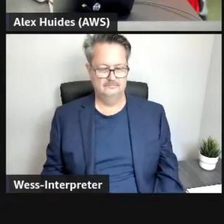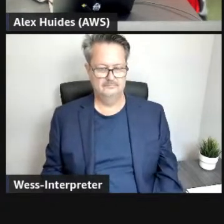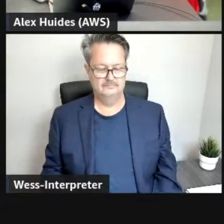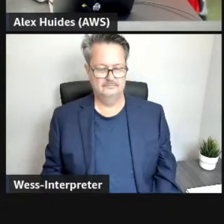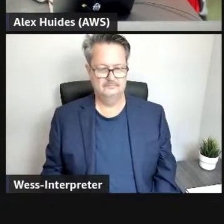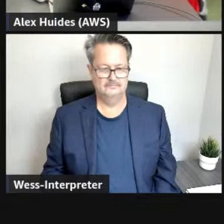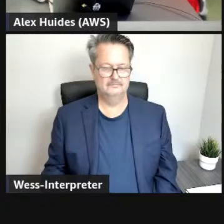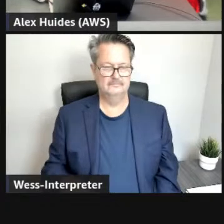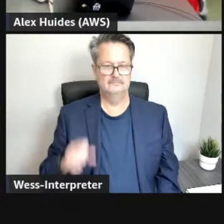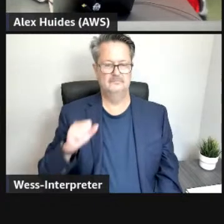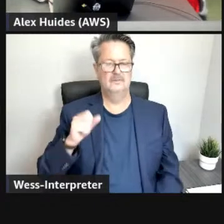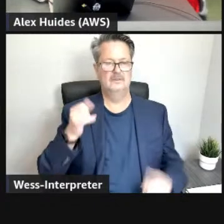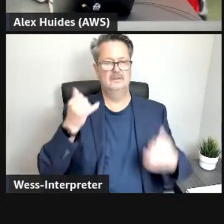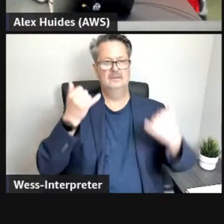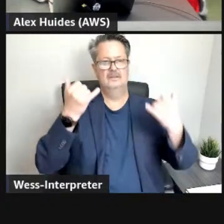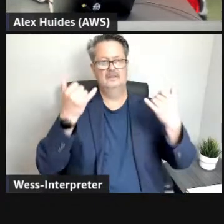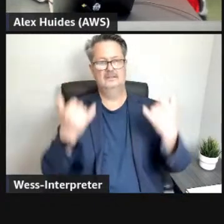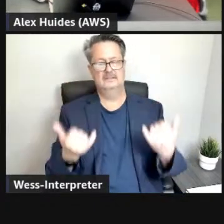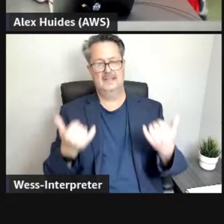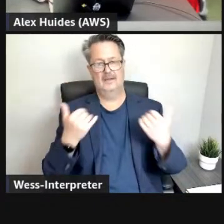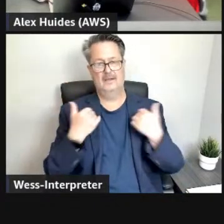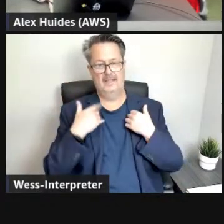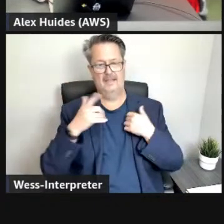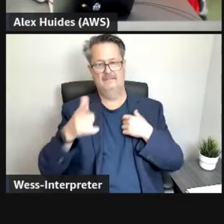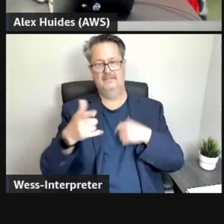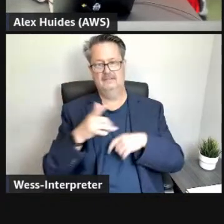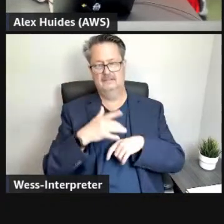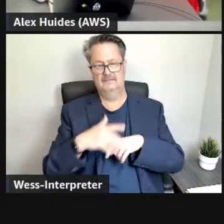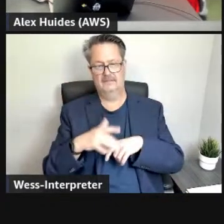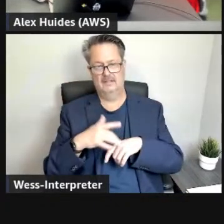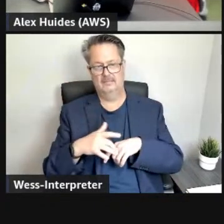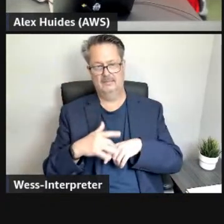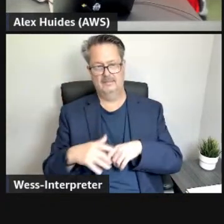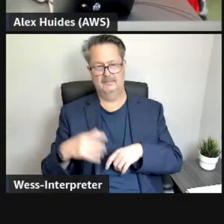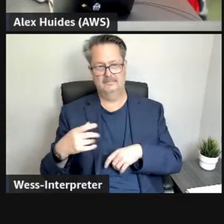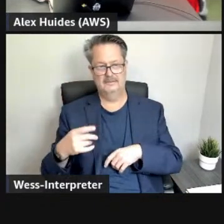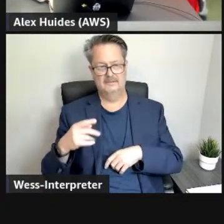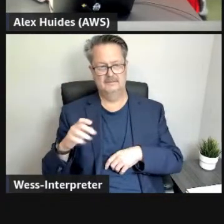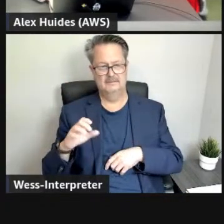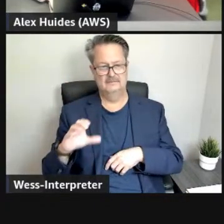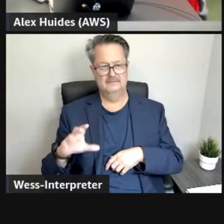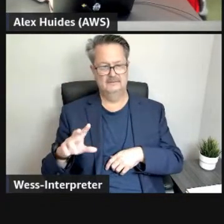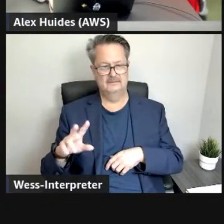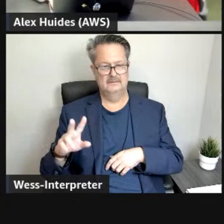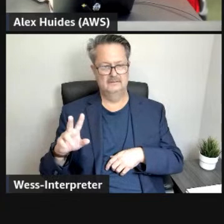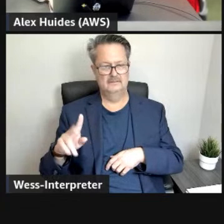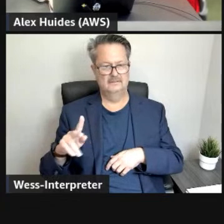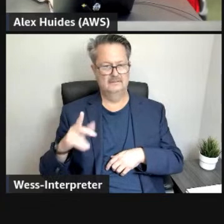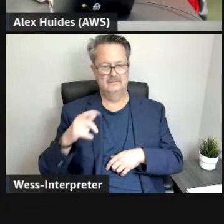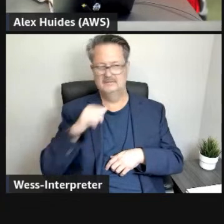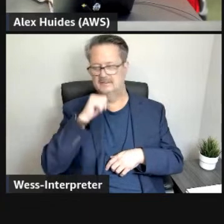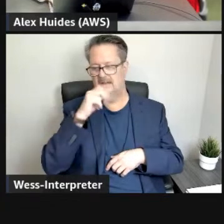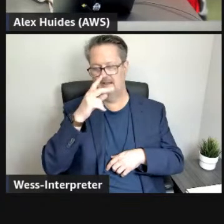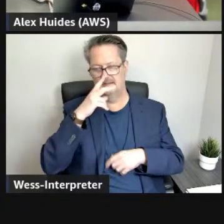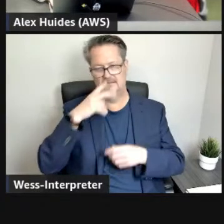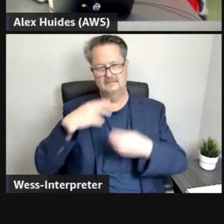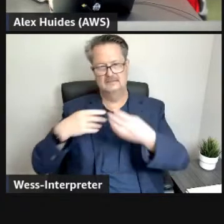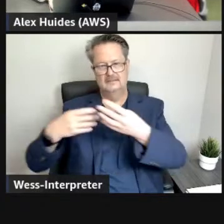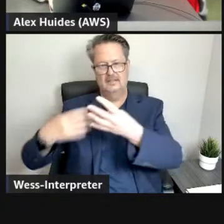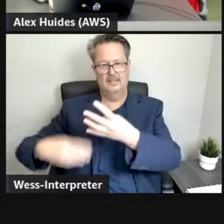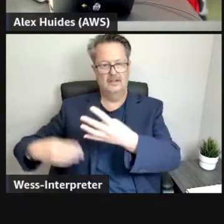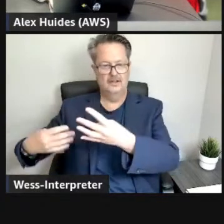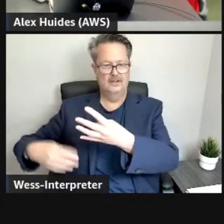So now we have this available at the VPC Lattice level. We are not seeing logs on